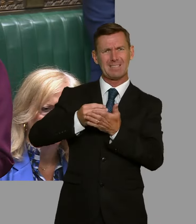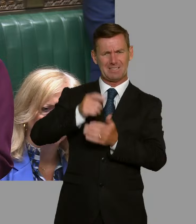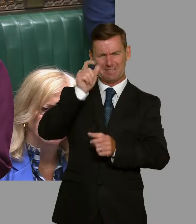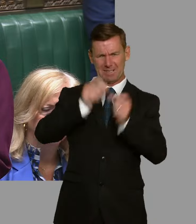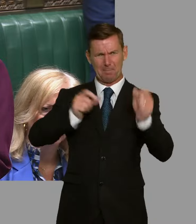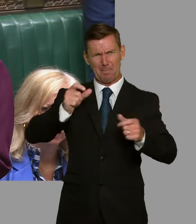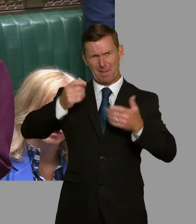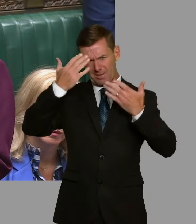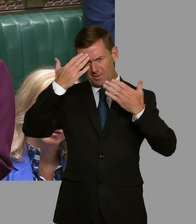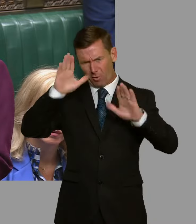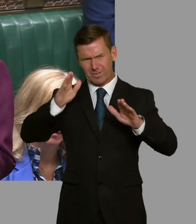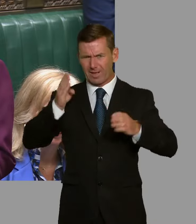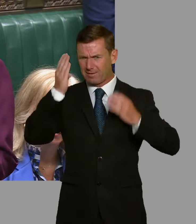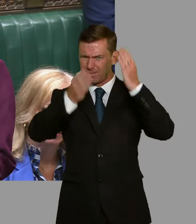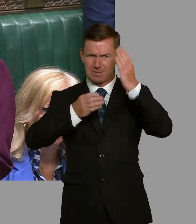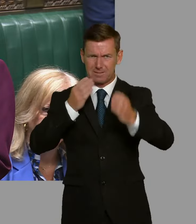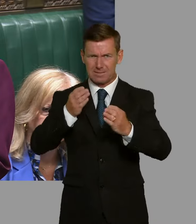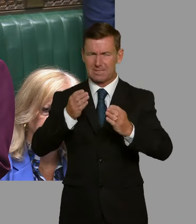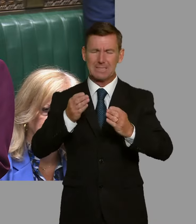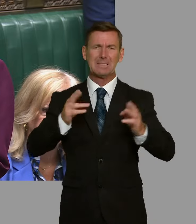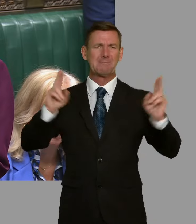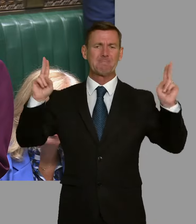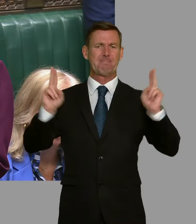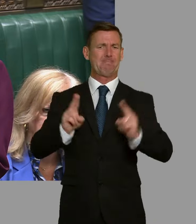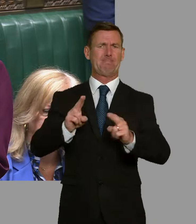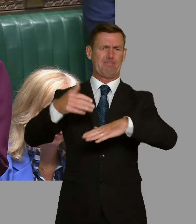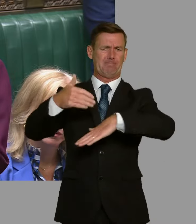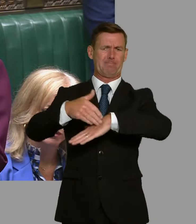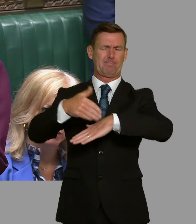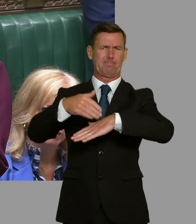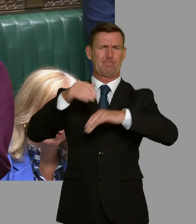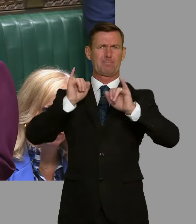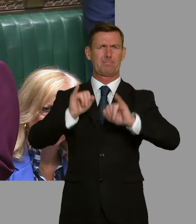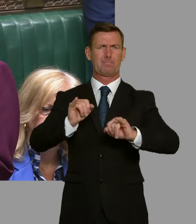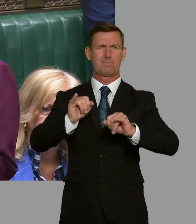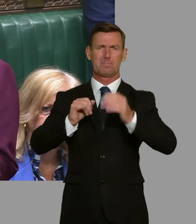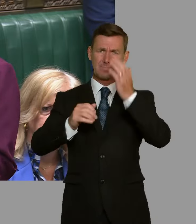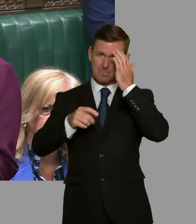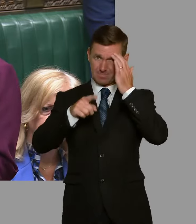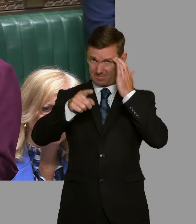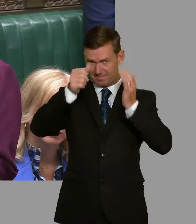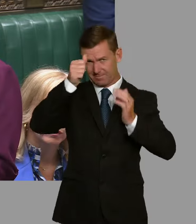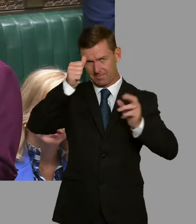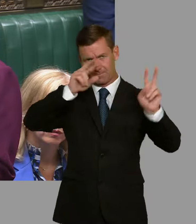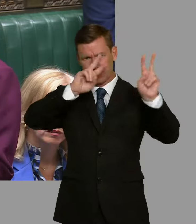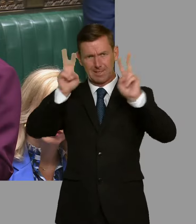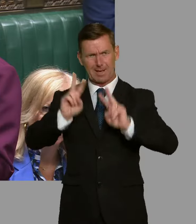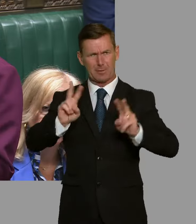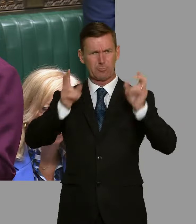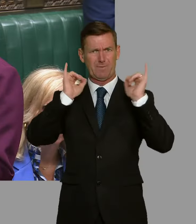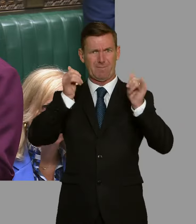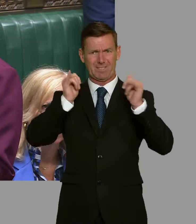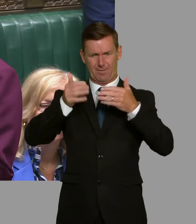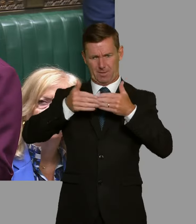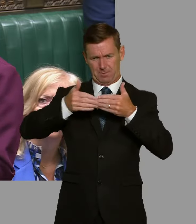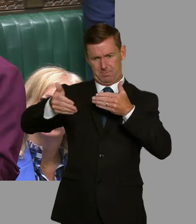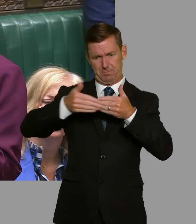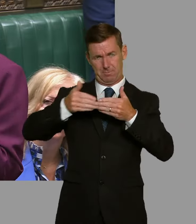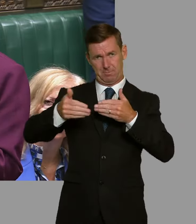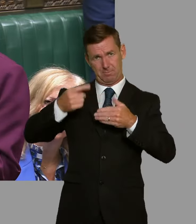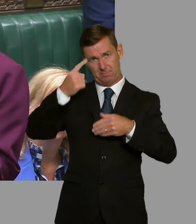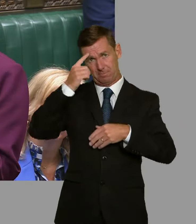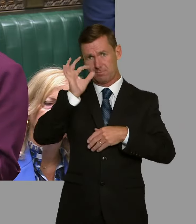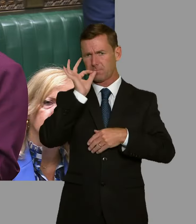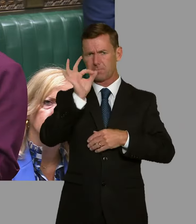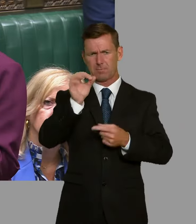As visitors start to arrive ahead of the Glastonbury Festival, could the Prime Minister reassure my constituents that he will give the police